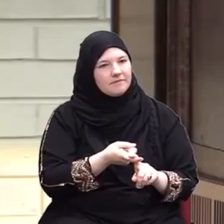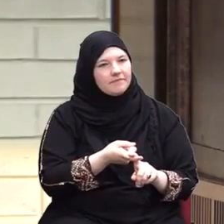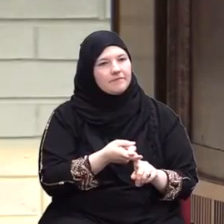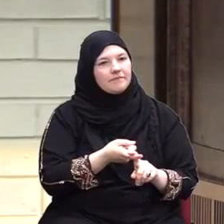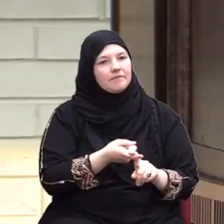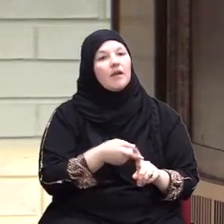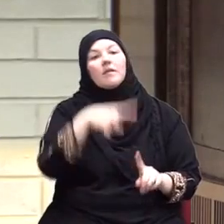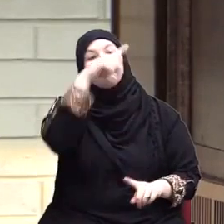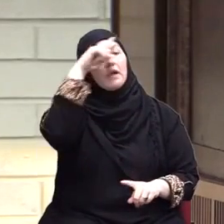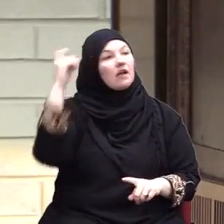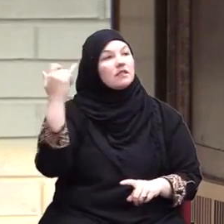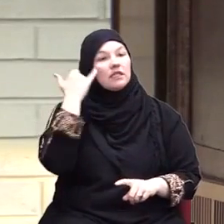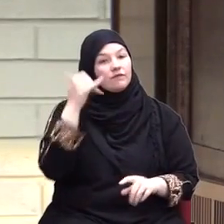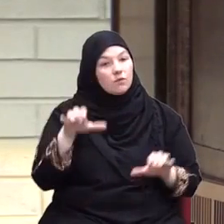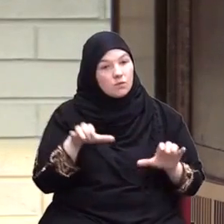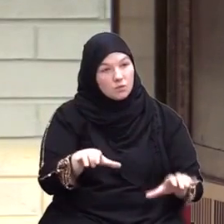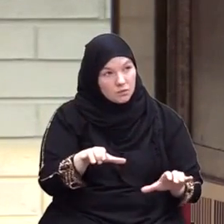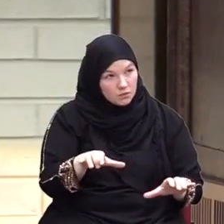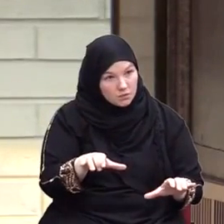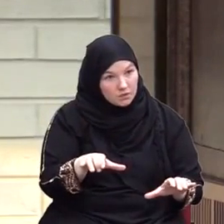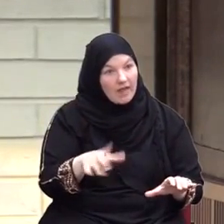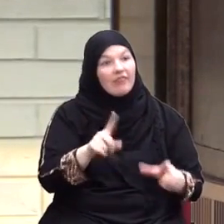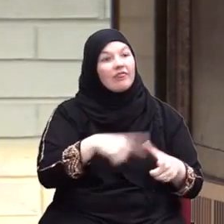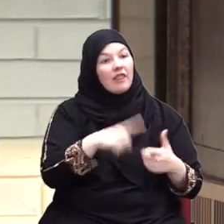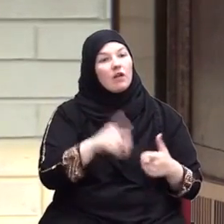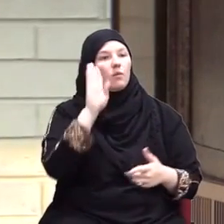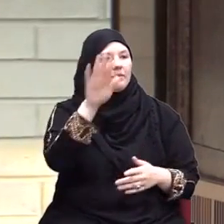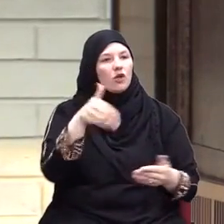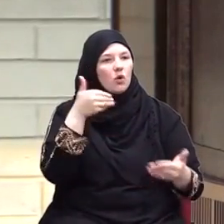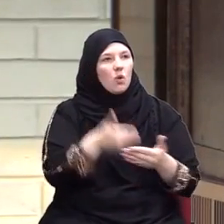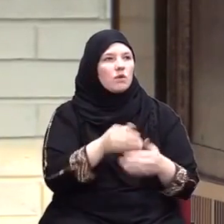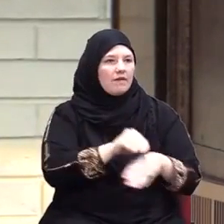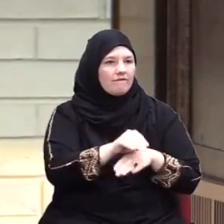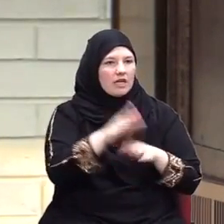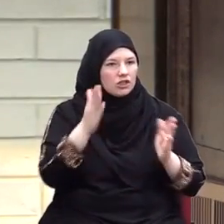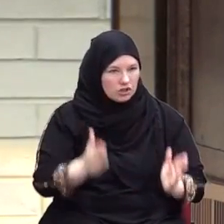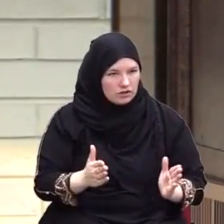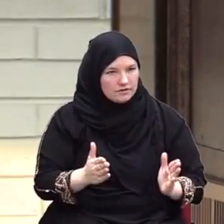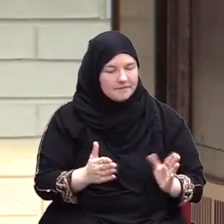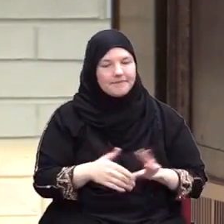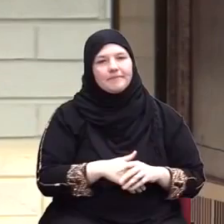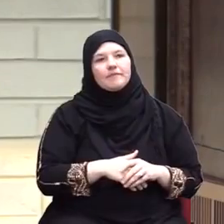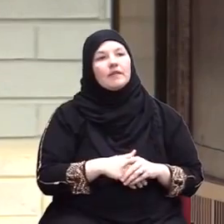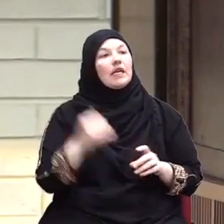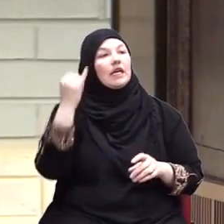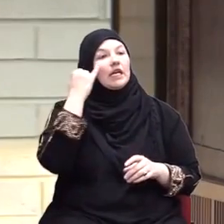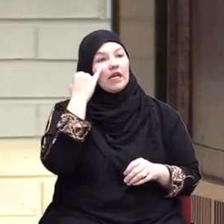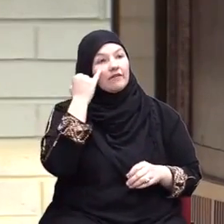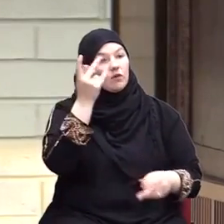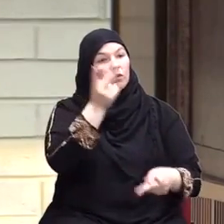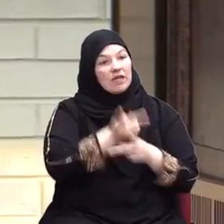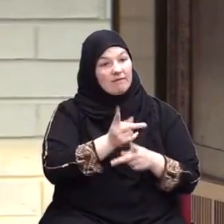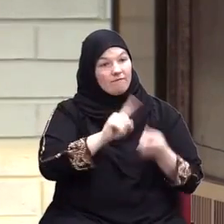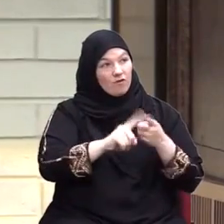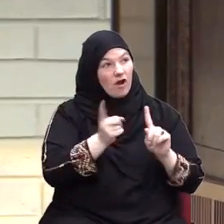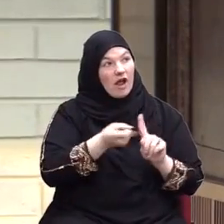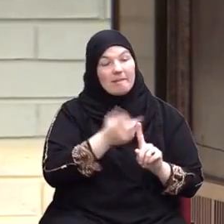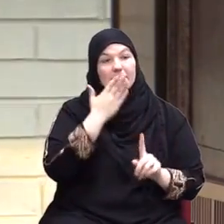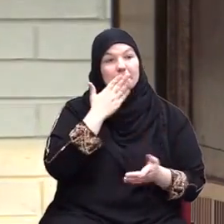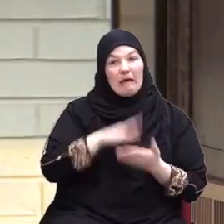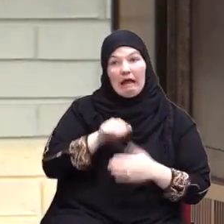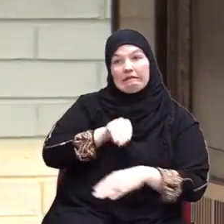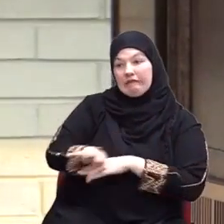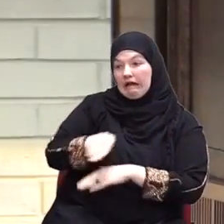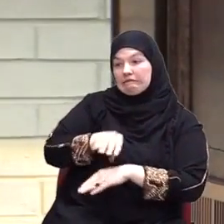friend. Because if you do, he will be your closest advisor. And if he keeps advising